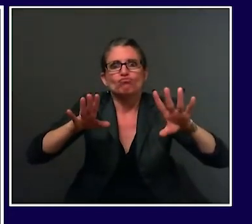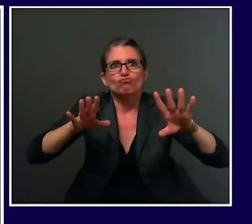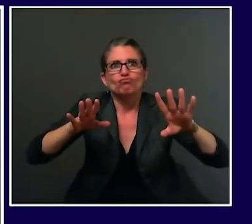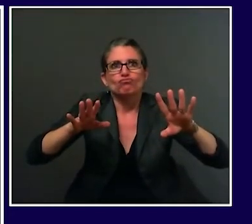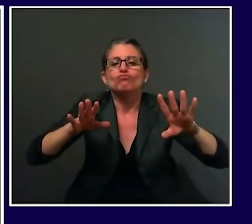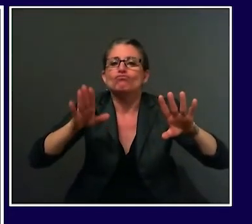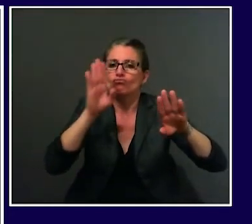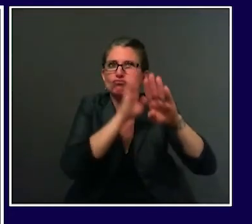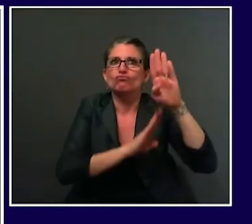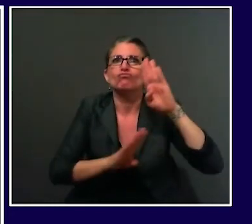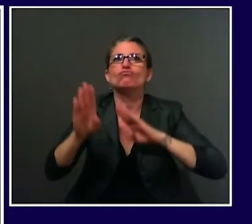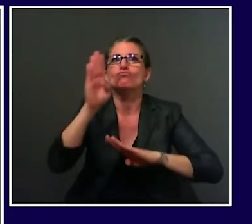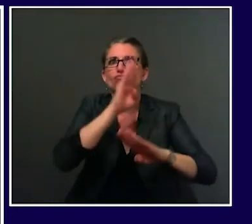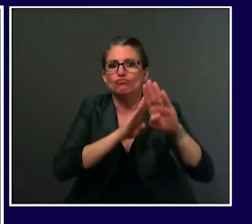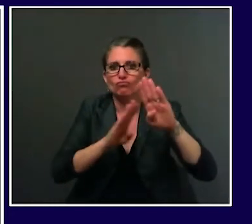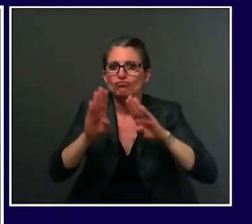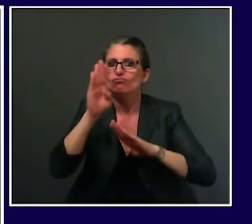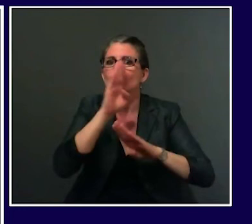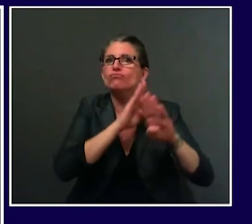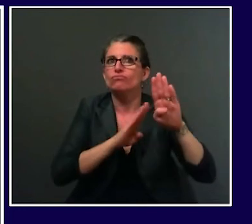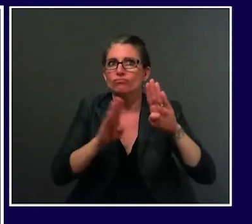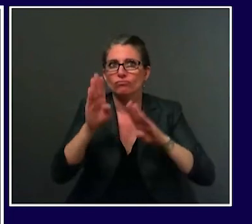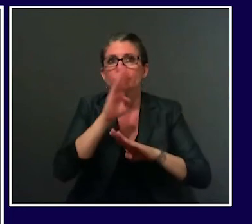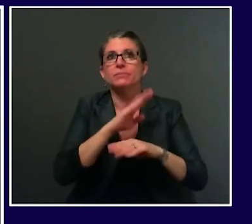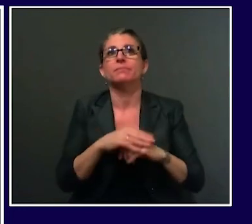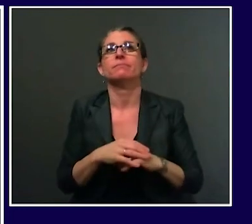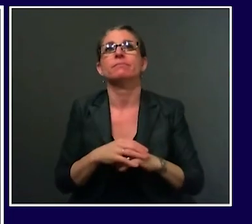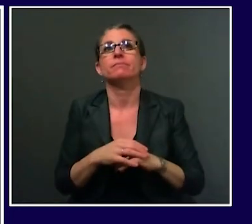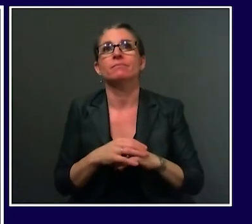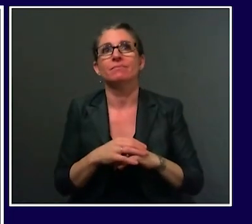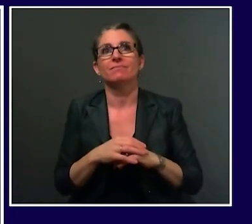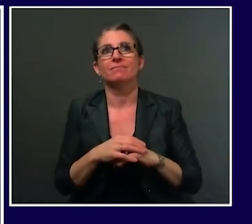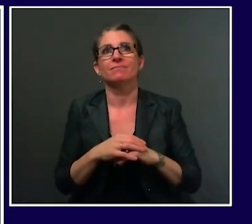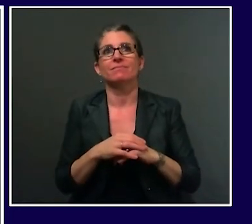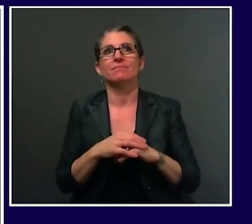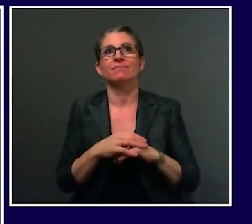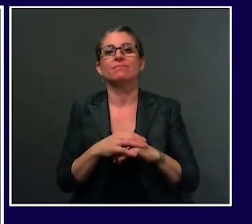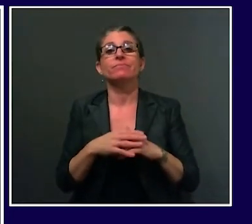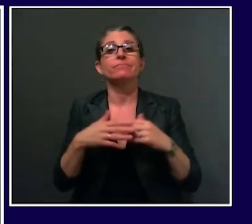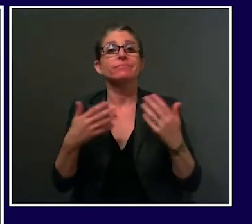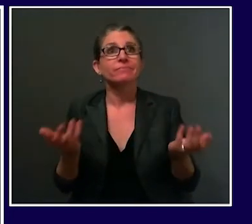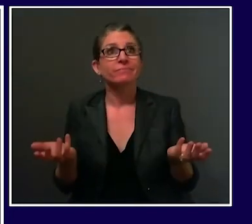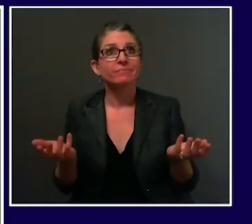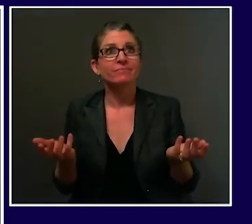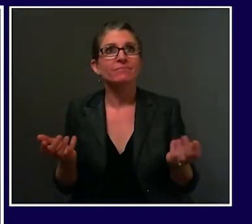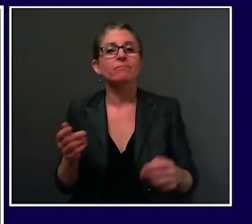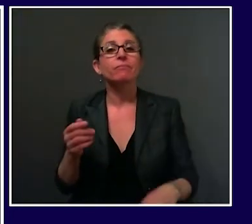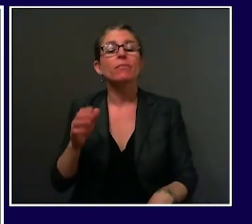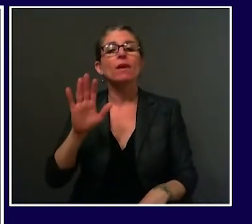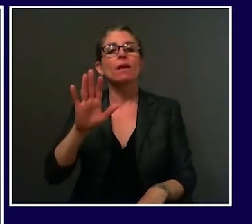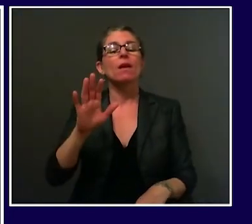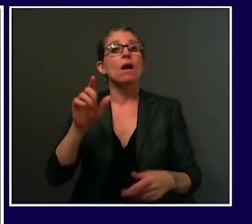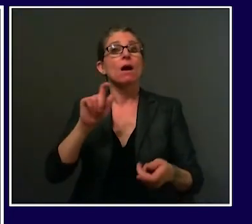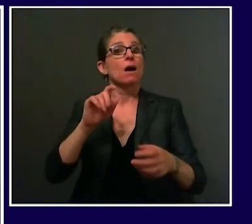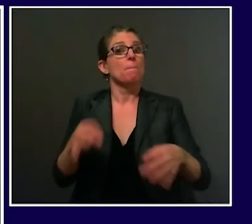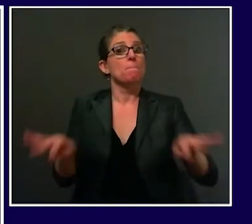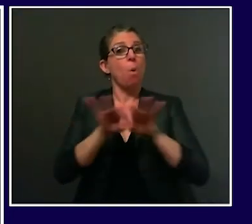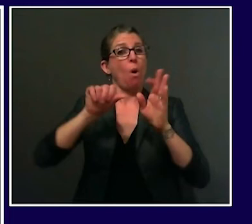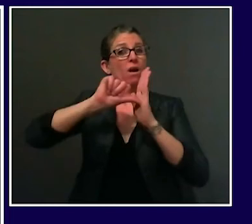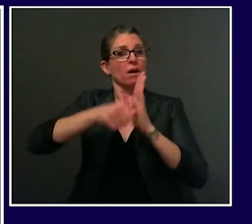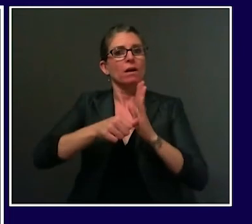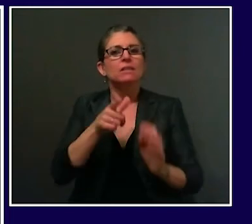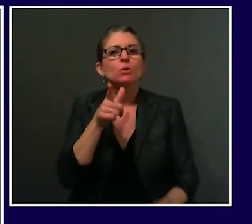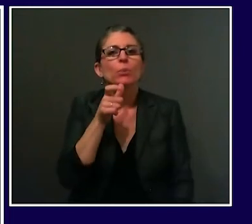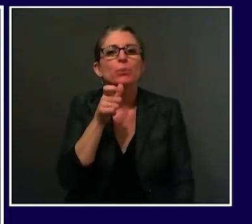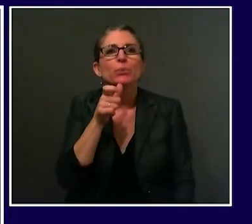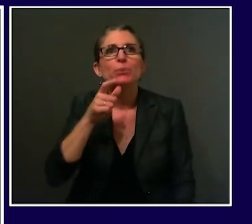is a change in the composition of who has been admitted to hospital, which is individuals from